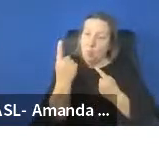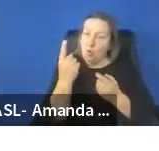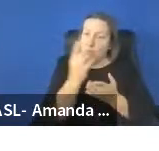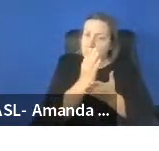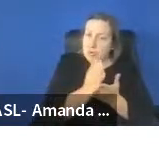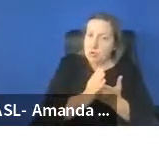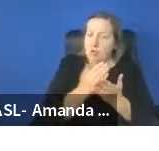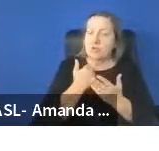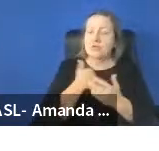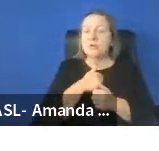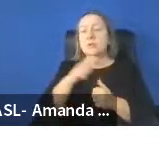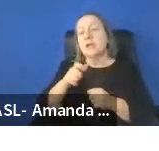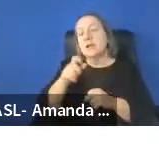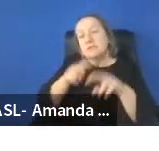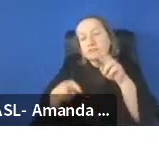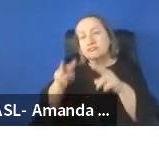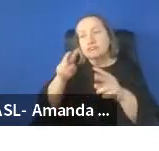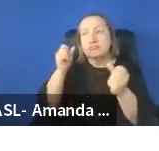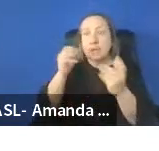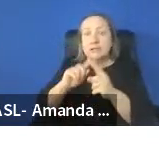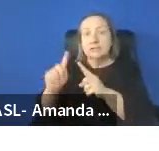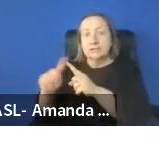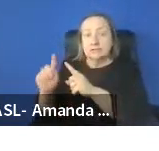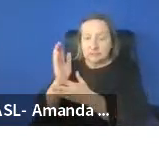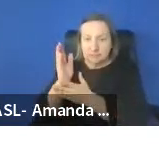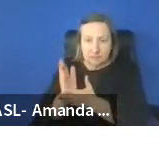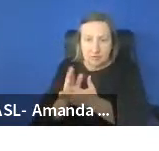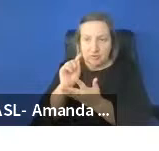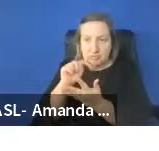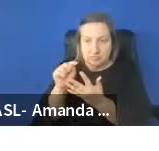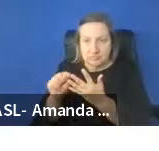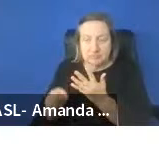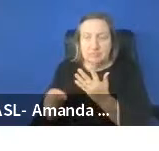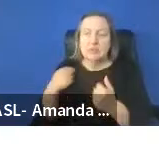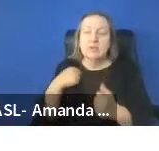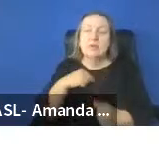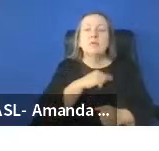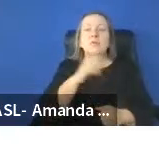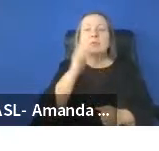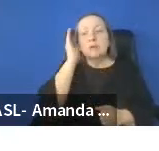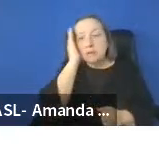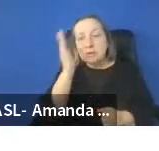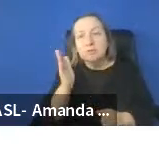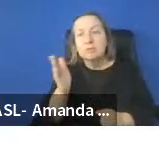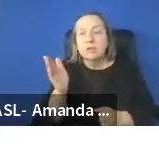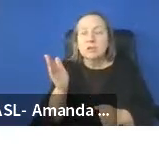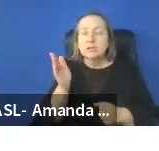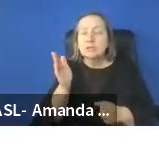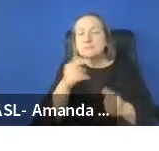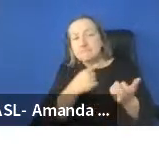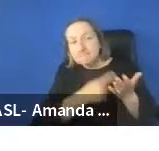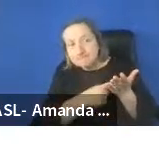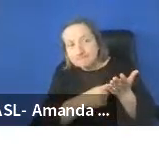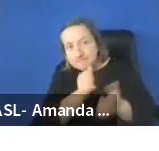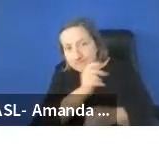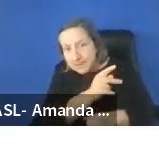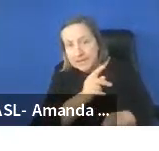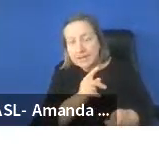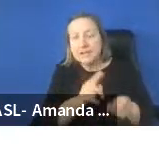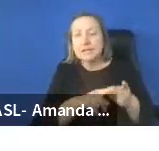we have to look at numerous elements. So we're gonna get back to them. We're gonna have